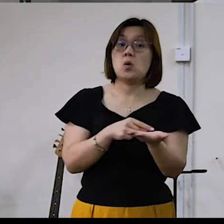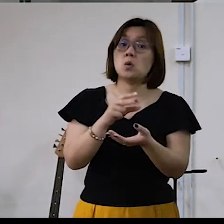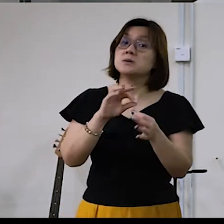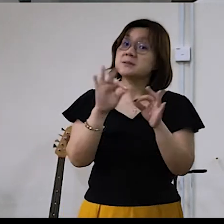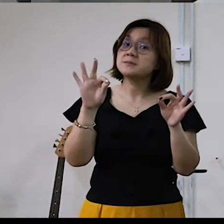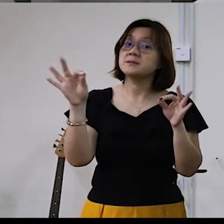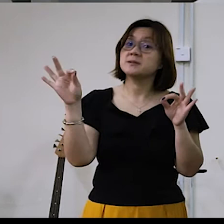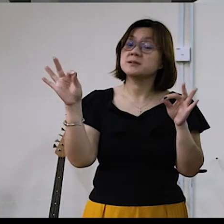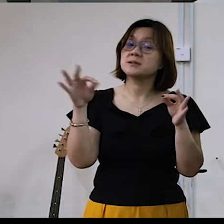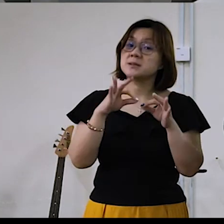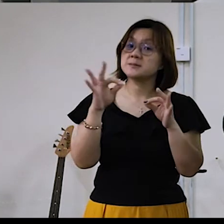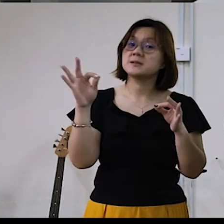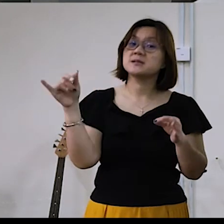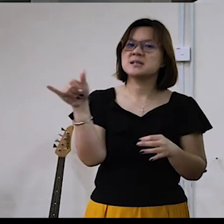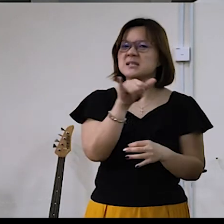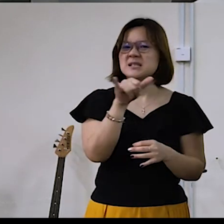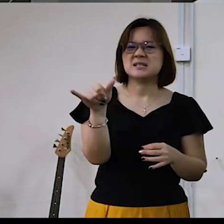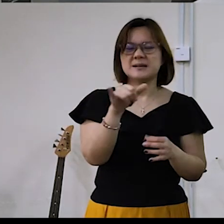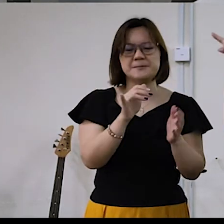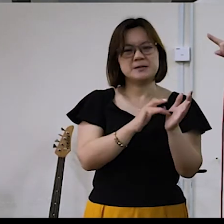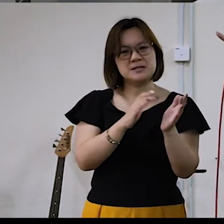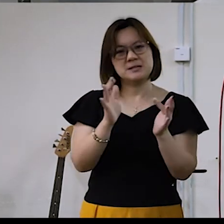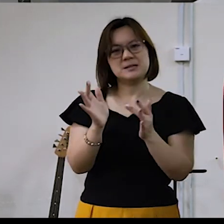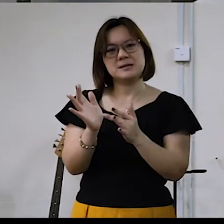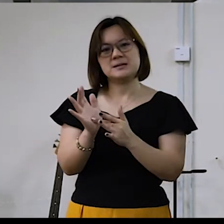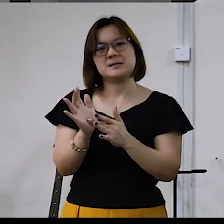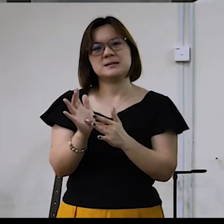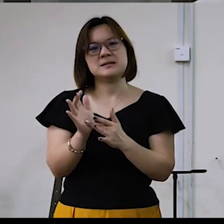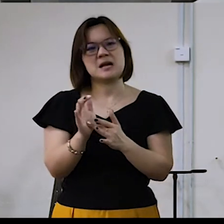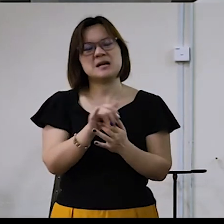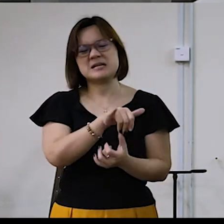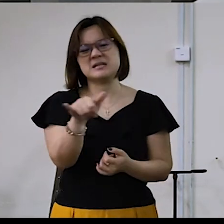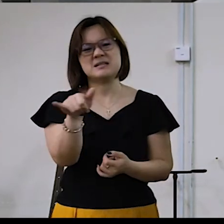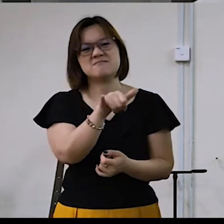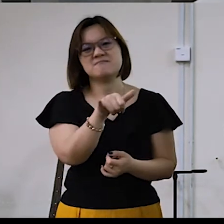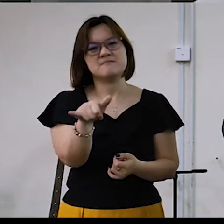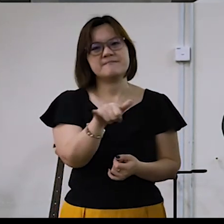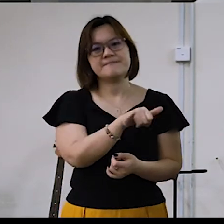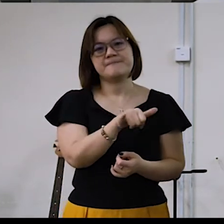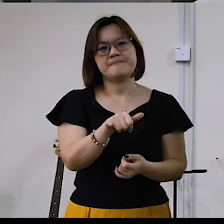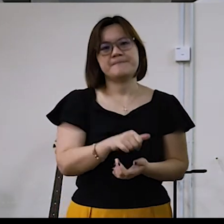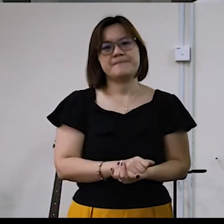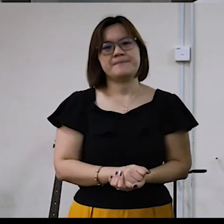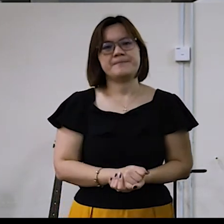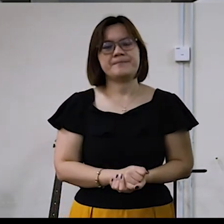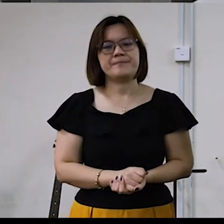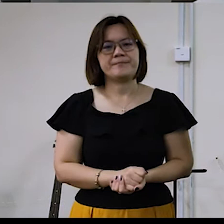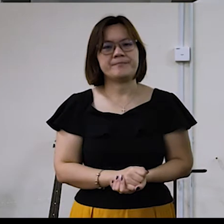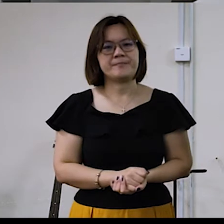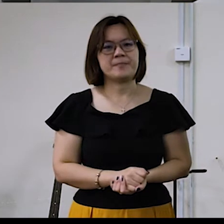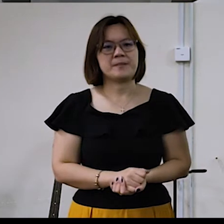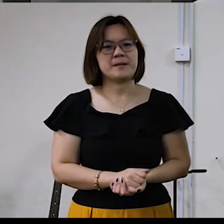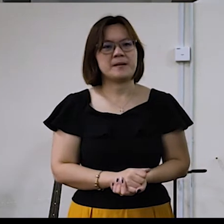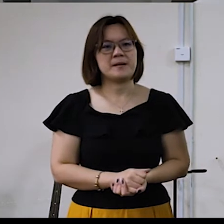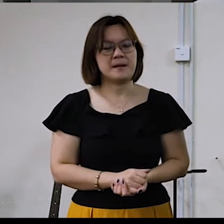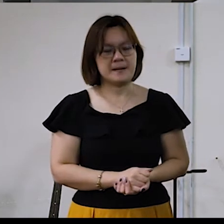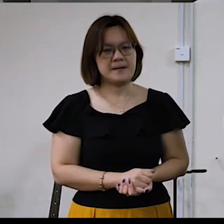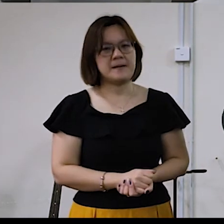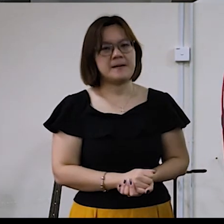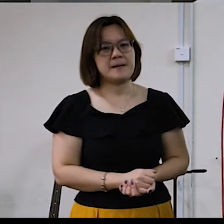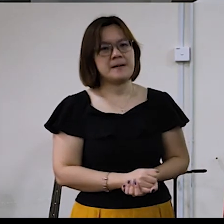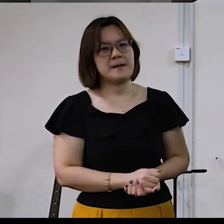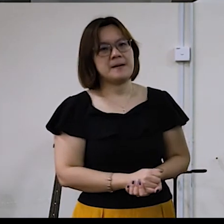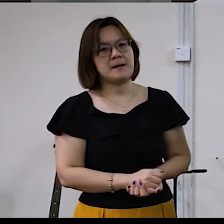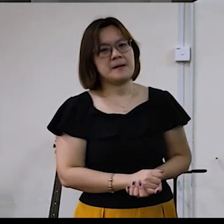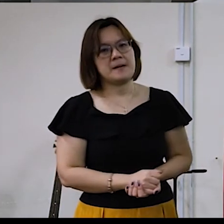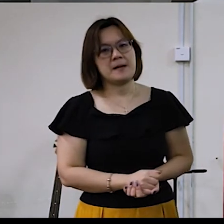Father's character, you see Jesus' character. You want to know how the Holy Spirit's character, you read about Jesus. Who can say amen? Amen. You